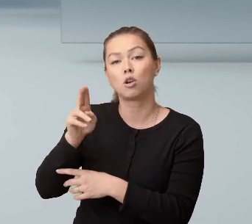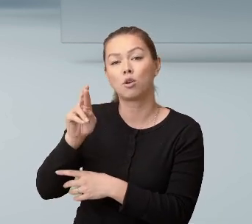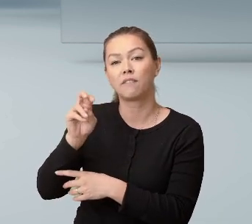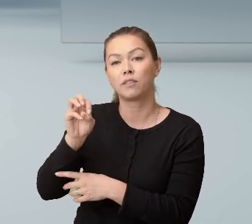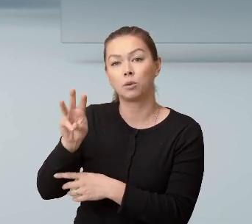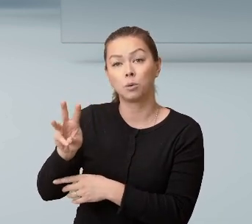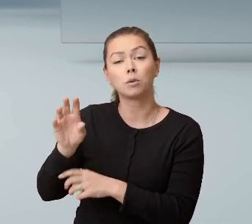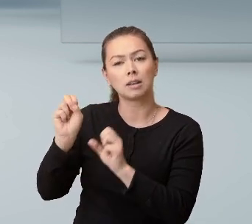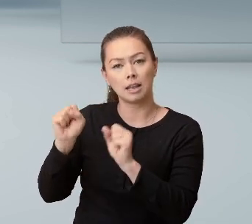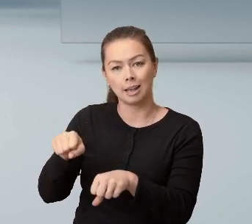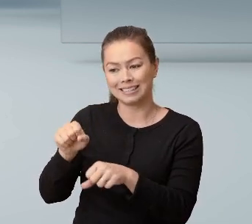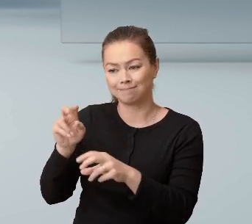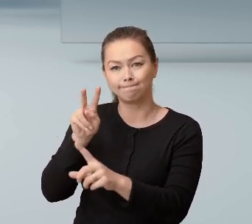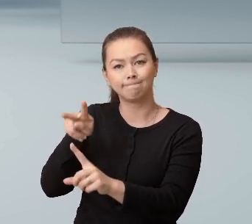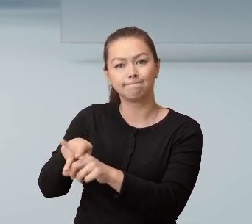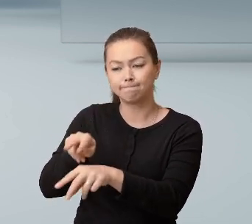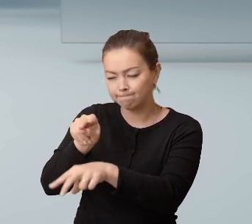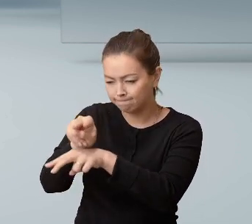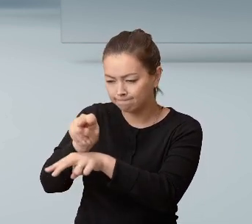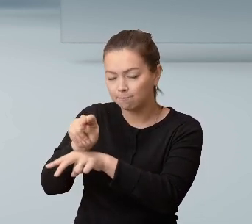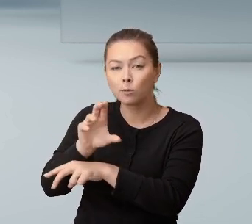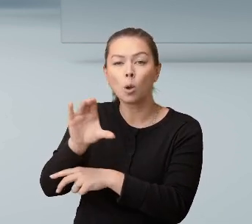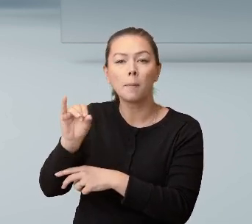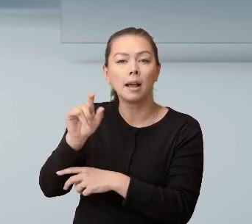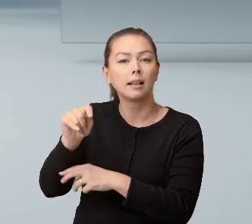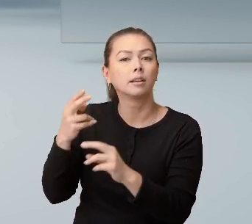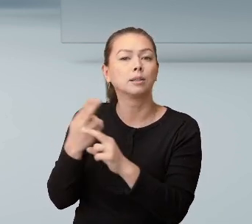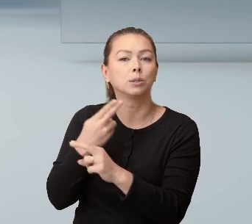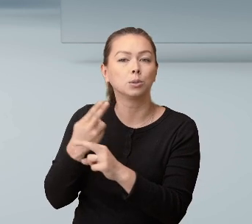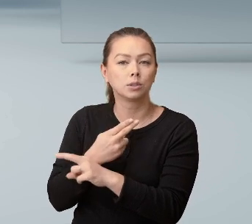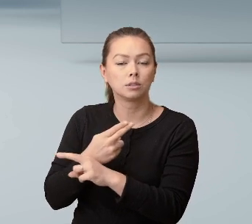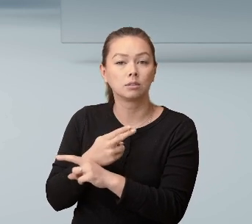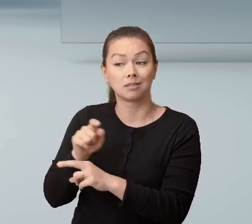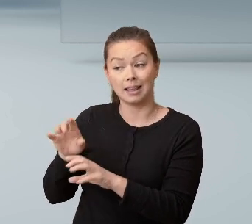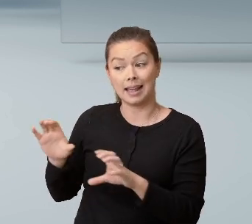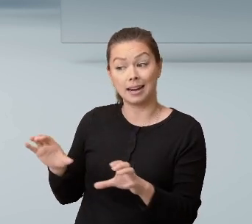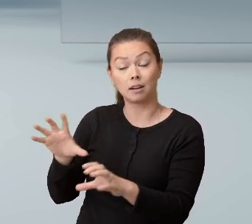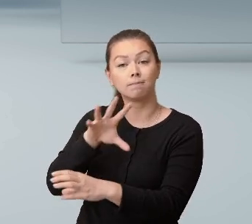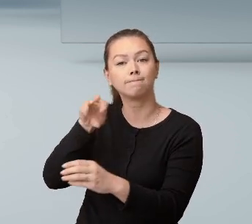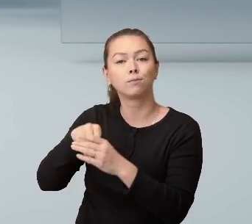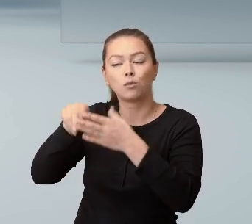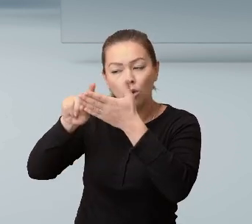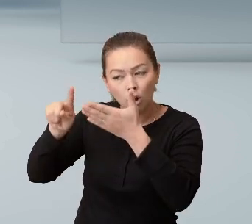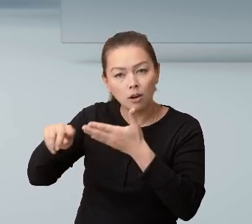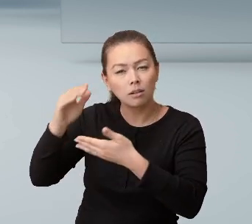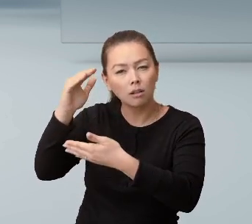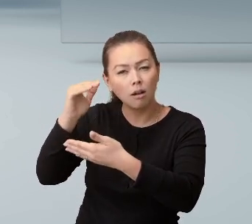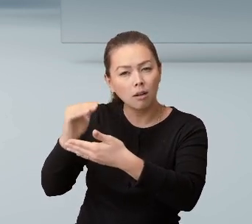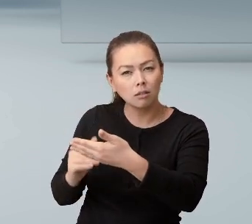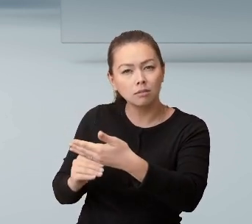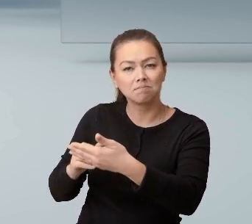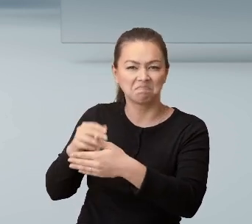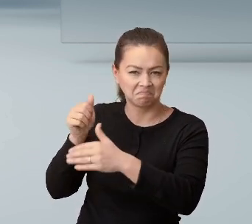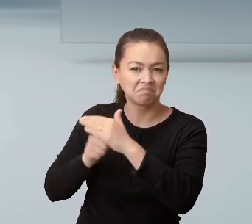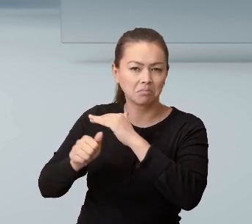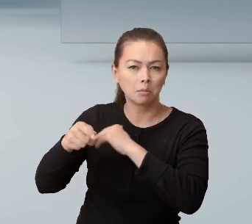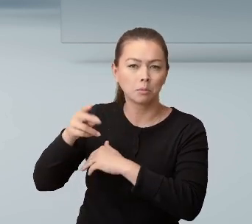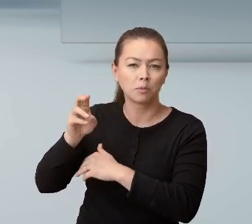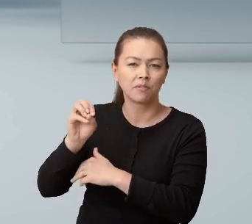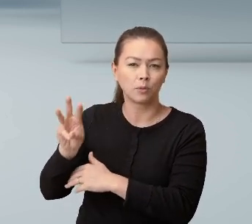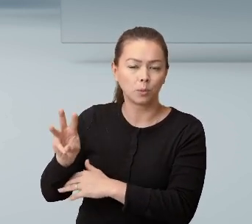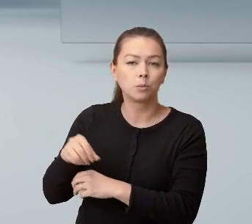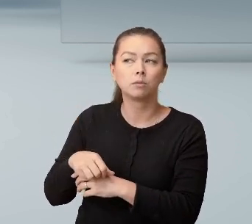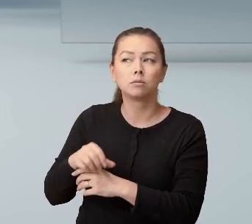Copilot usage. All the Copilot activities are available in the audit log, which is part of the Purview suite. There